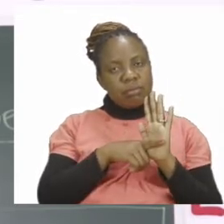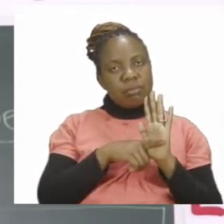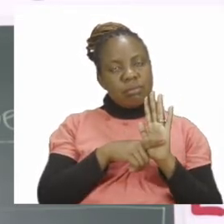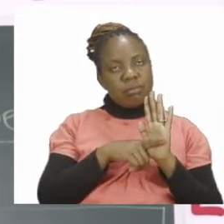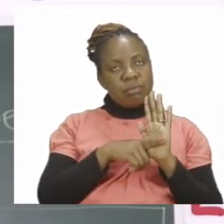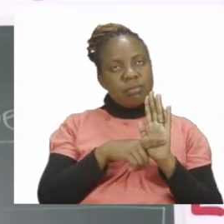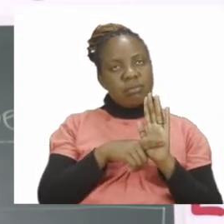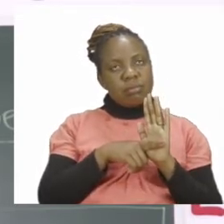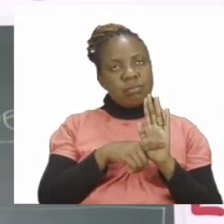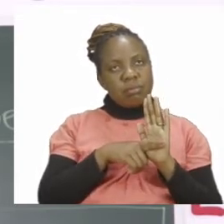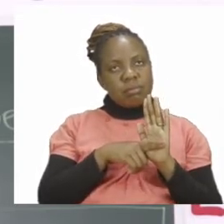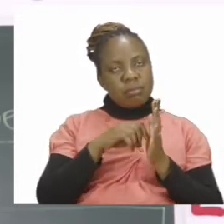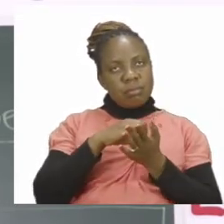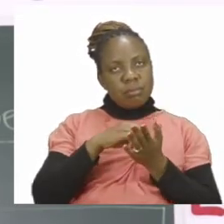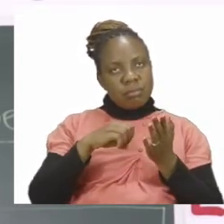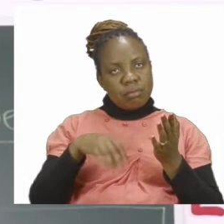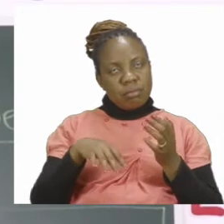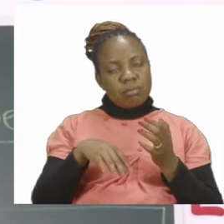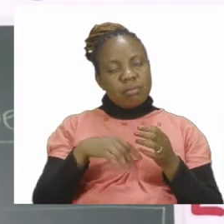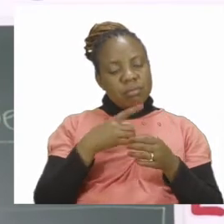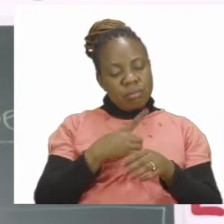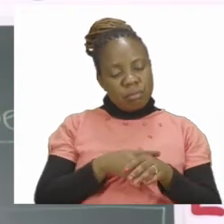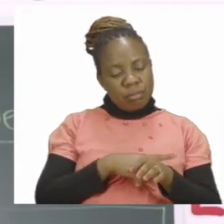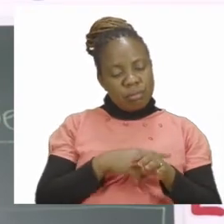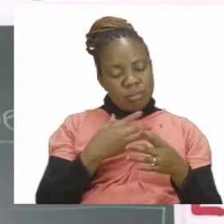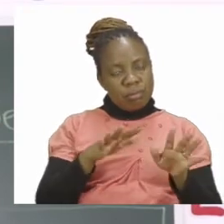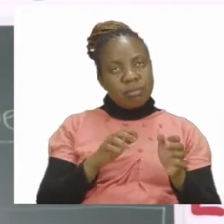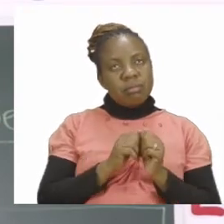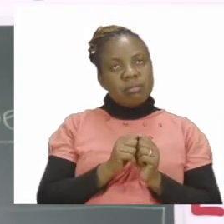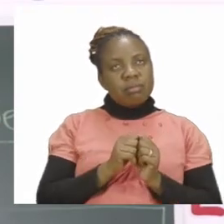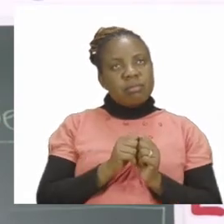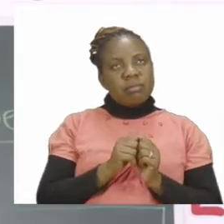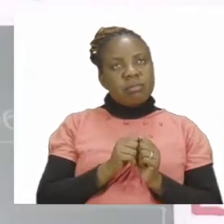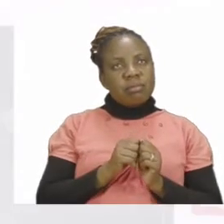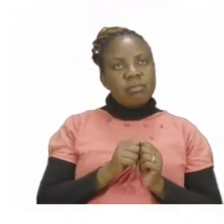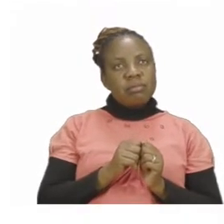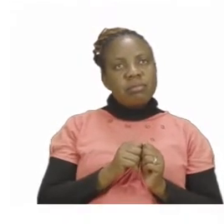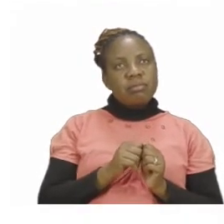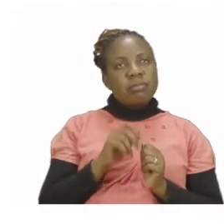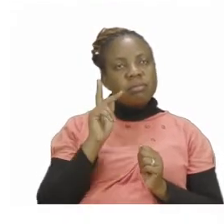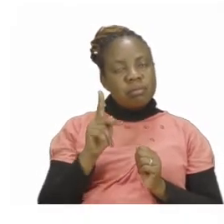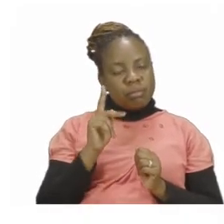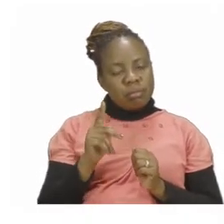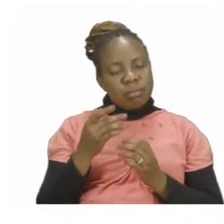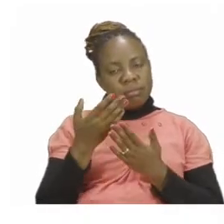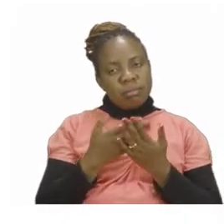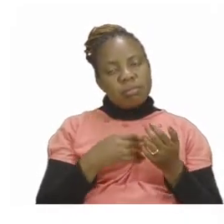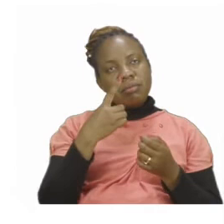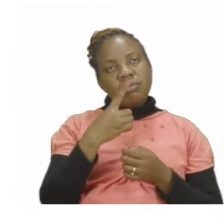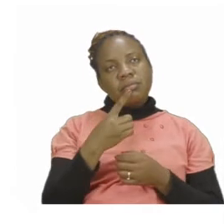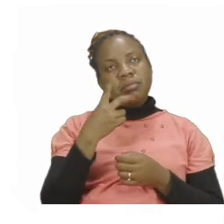train. Right, now let's quickly go back to page 12 and see what else it is that we have to do